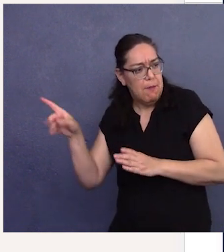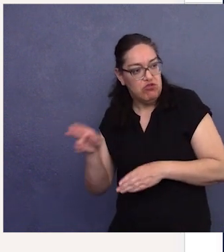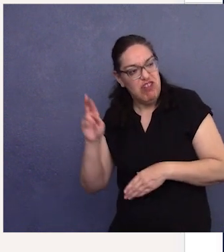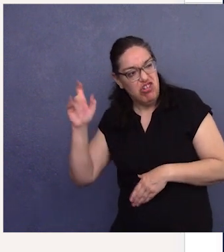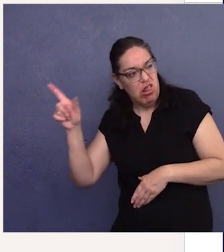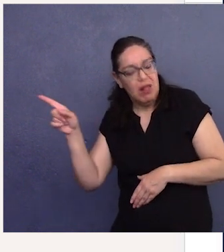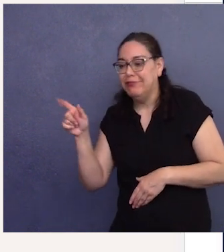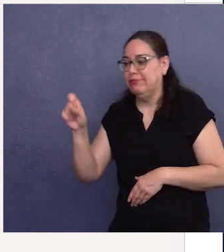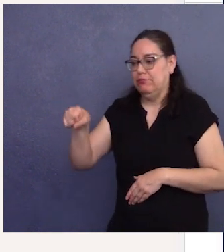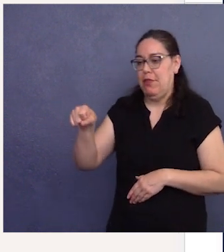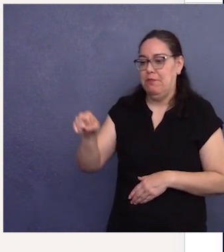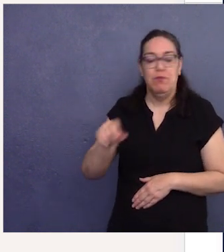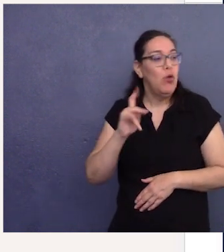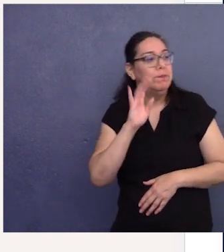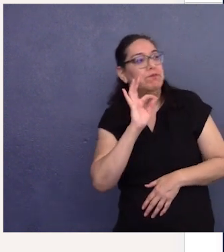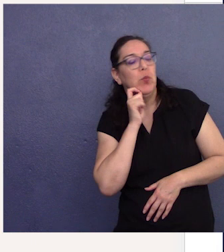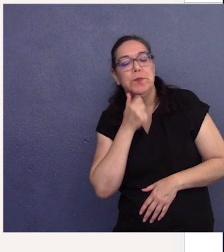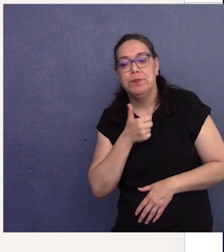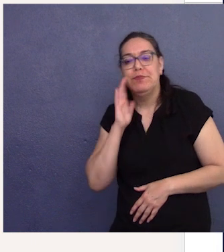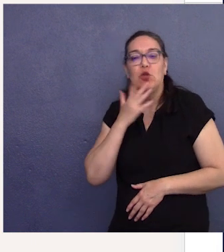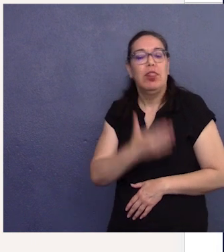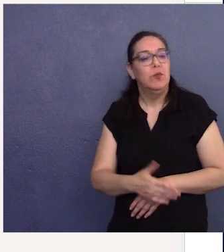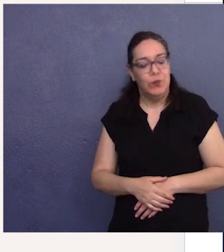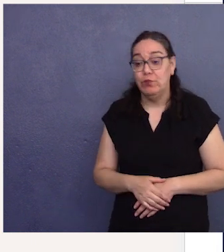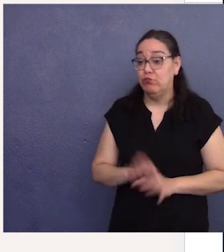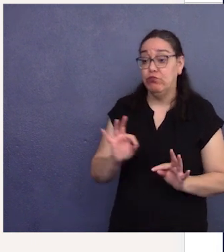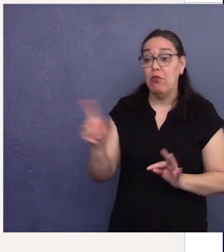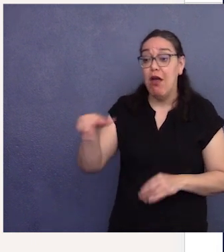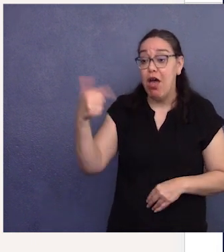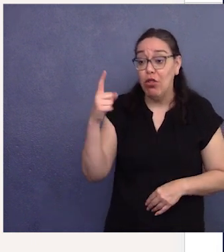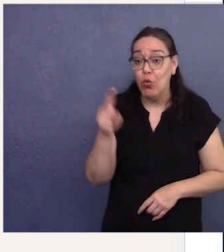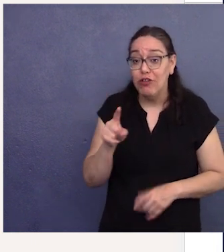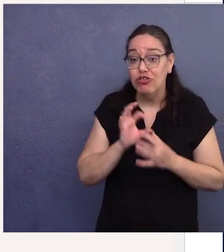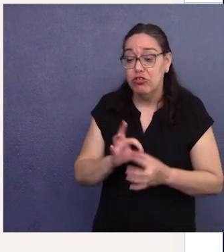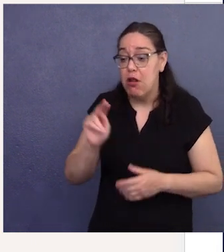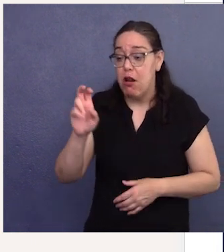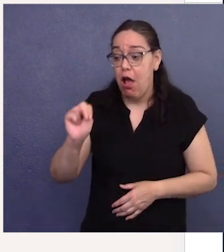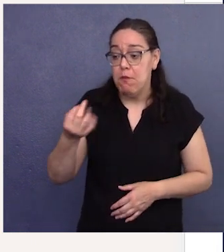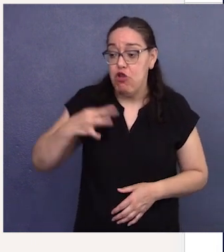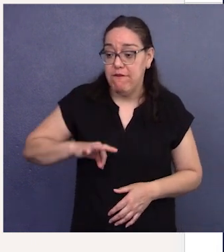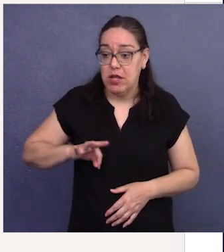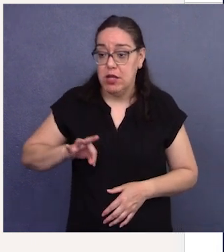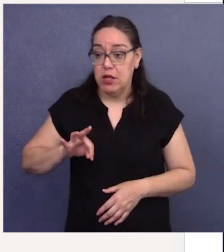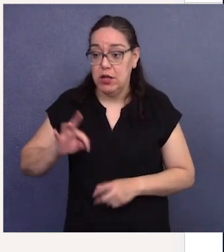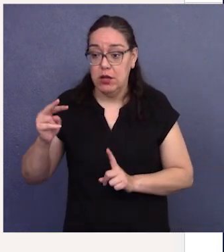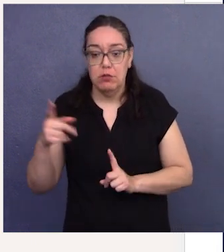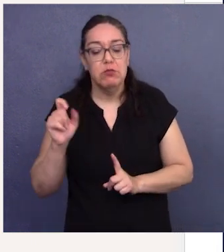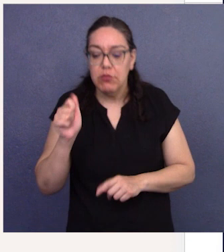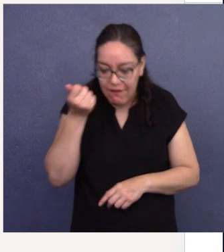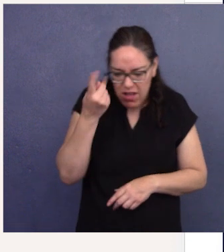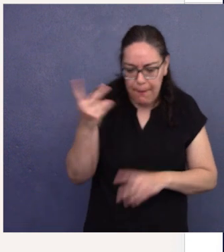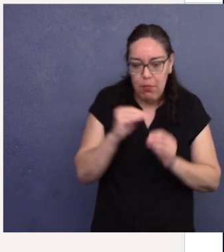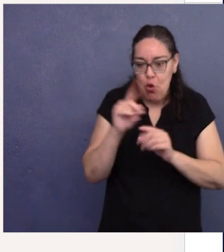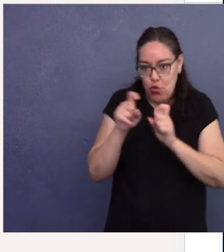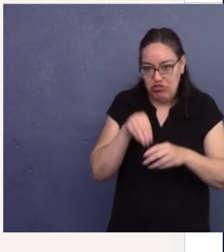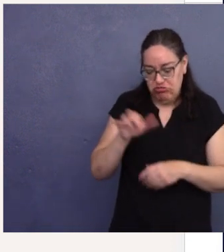Rachel. Right? Yeah. Okay. Cool. Sounds good. Thank you. Okay. Any other questions on the nonprofit side of things? We have a couple more